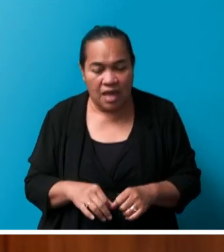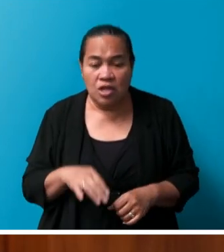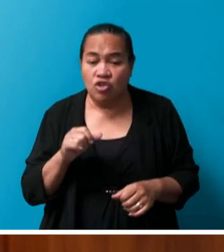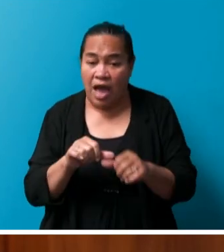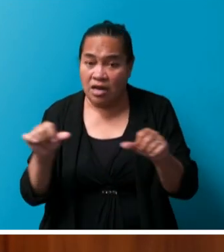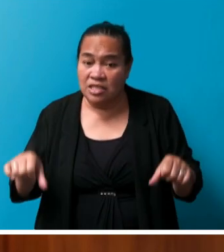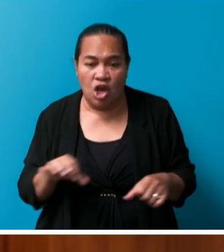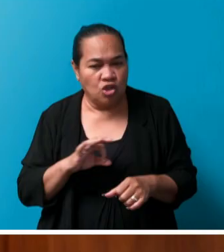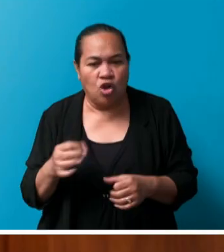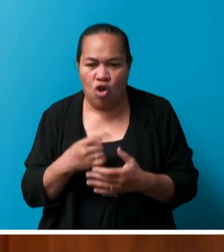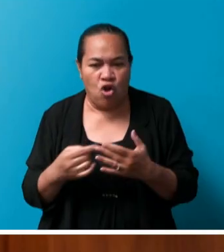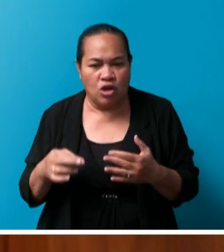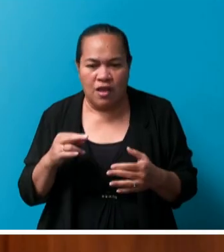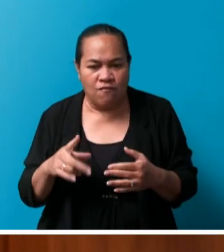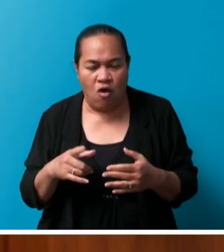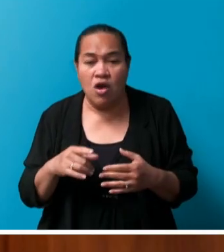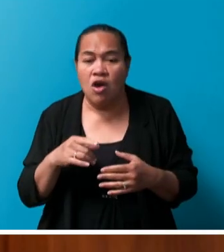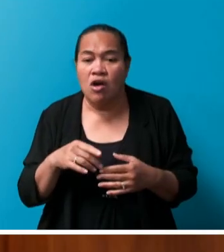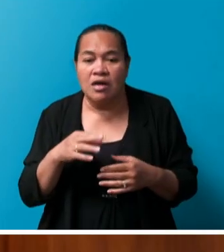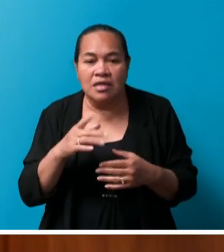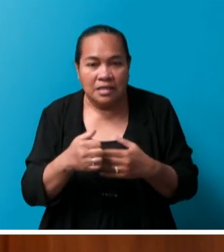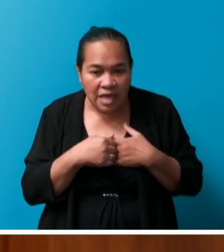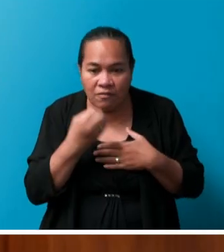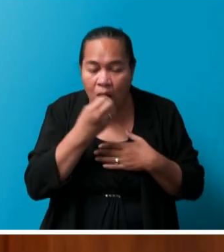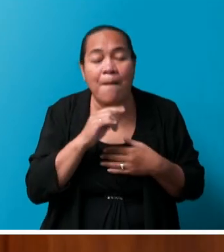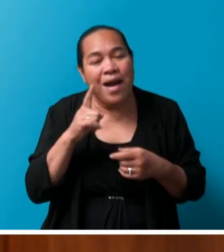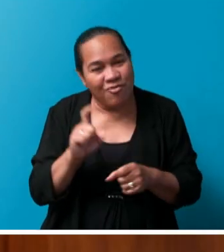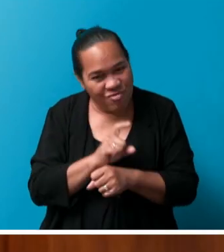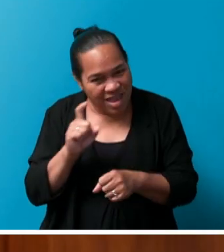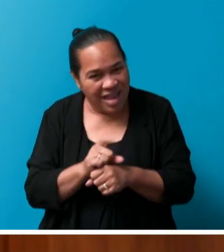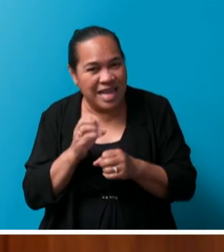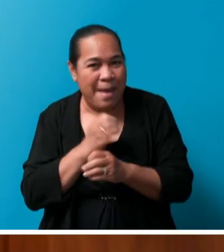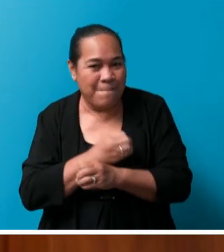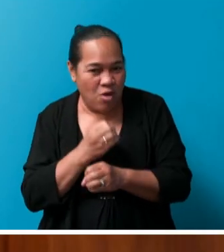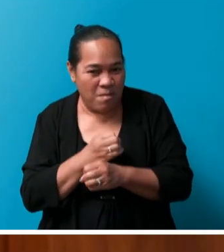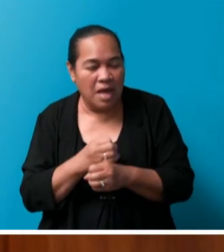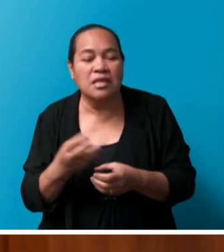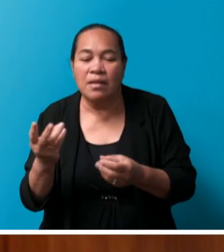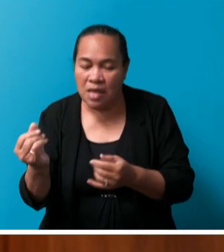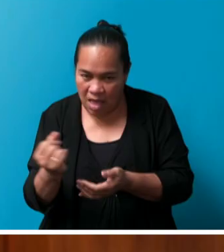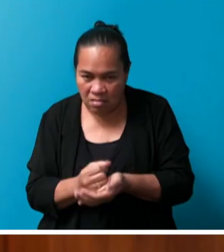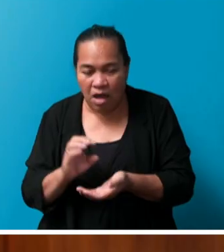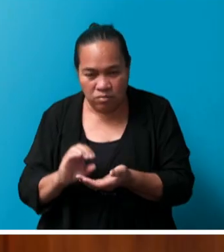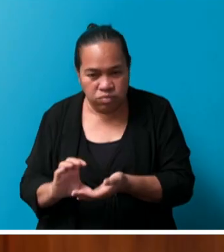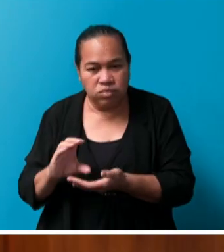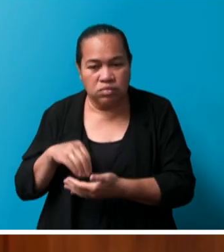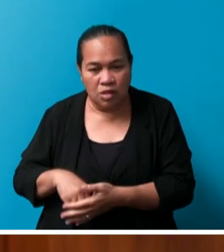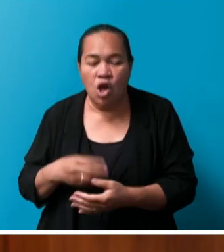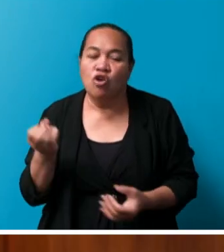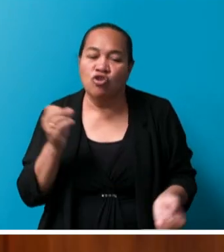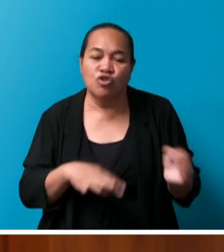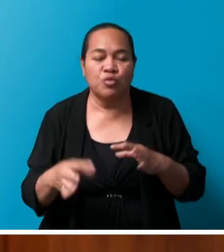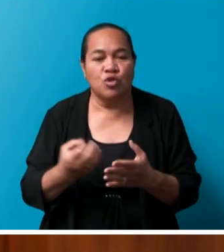only strengthens food security, but also creates employment, generate income, and contribute economic growth.